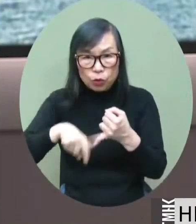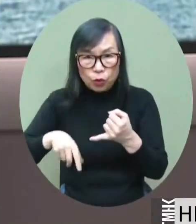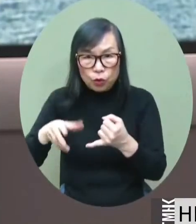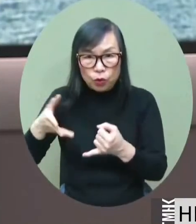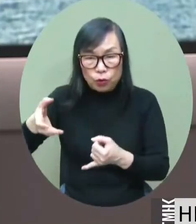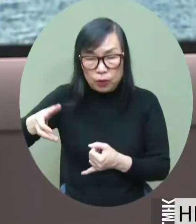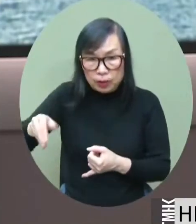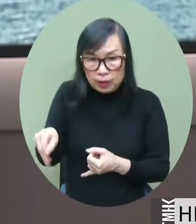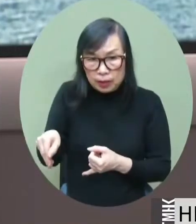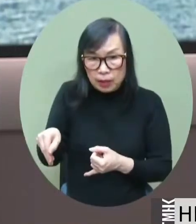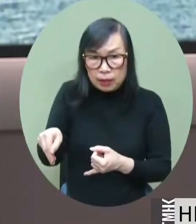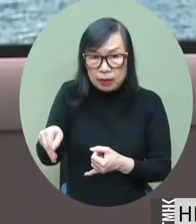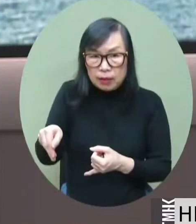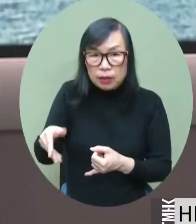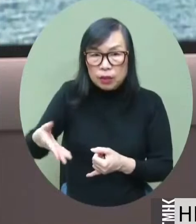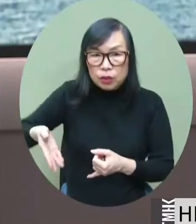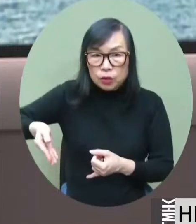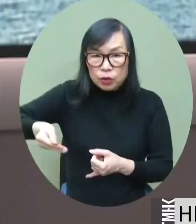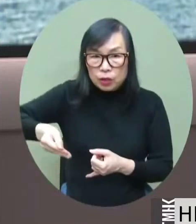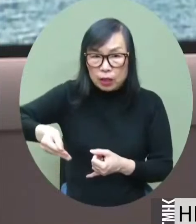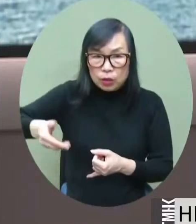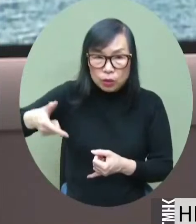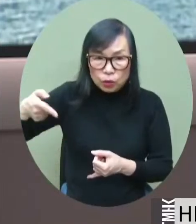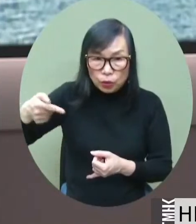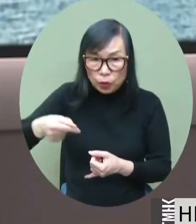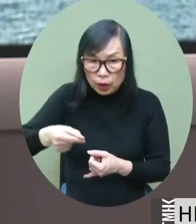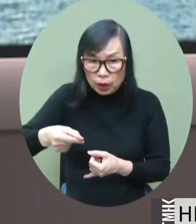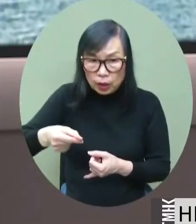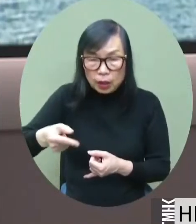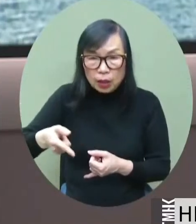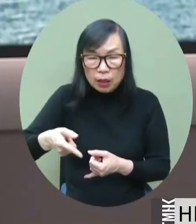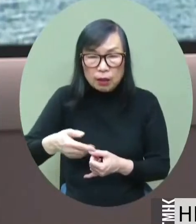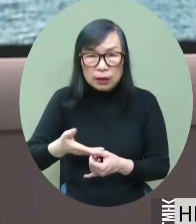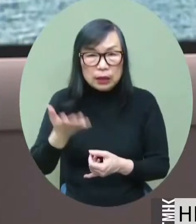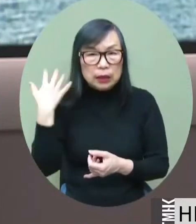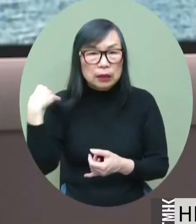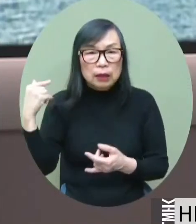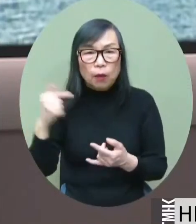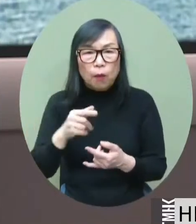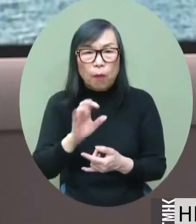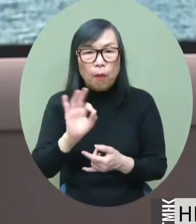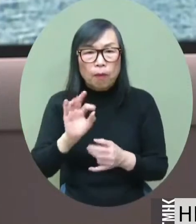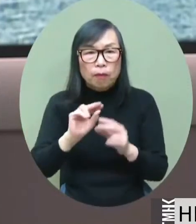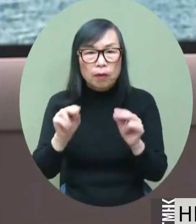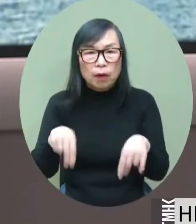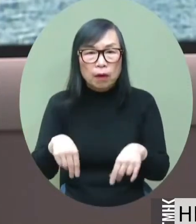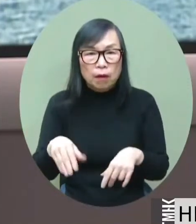And we found that he was at the end stage of his renal failure.